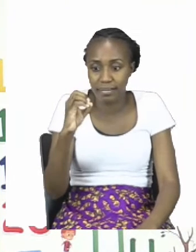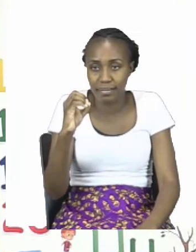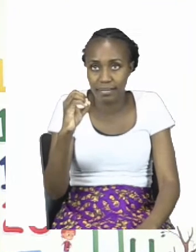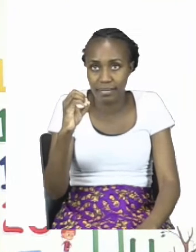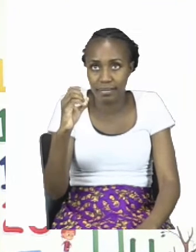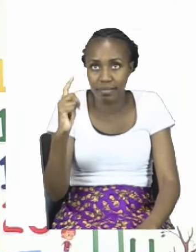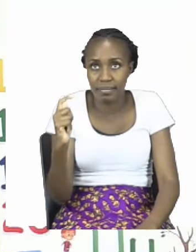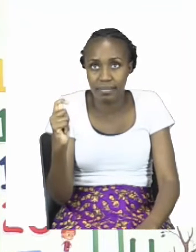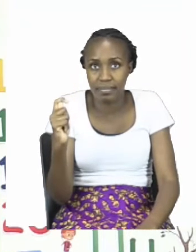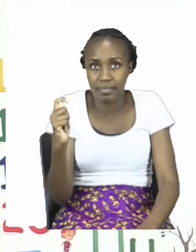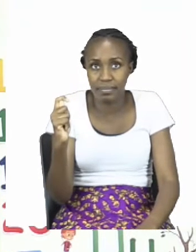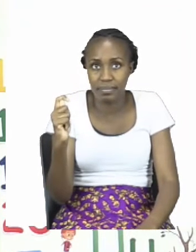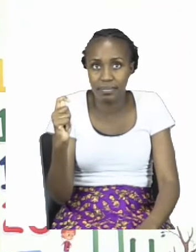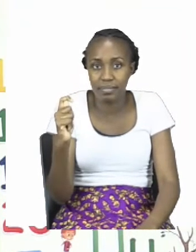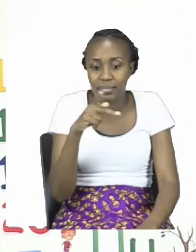P-O-T.